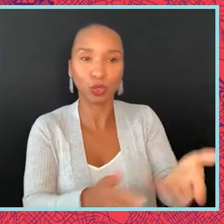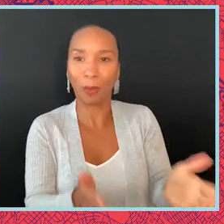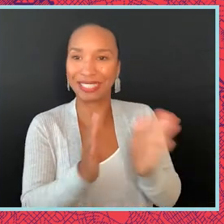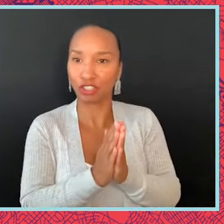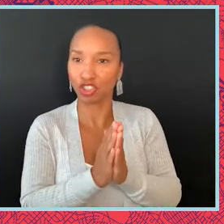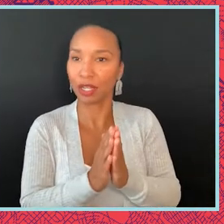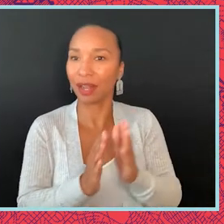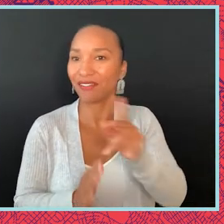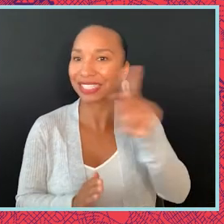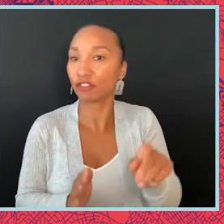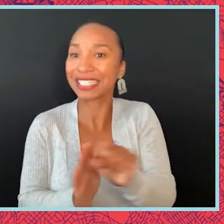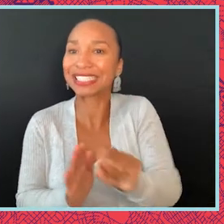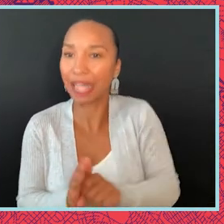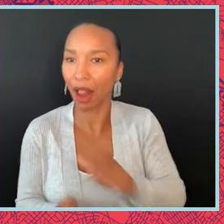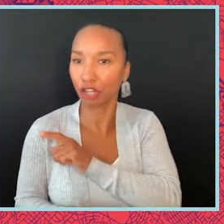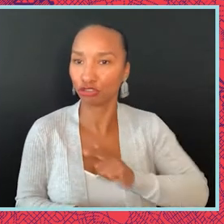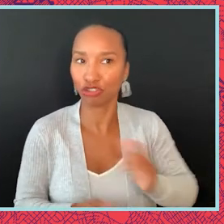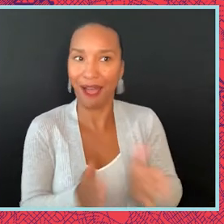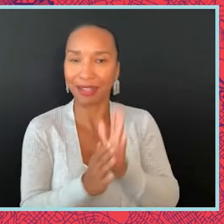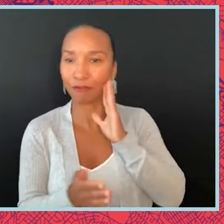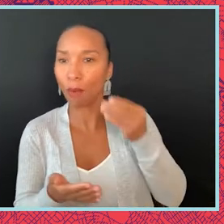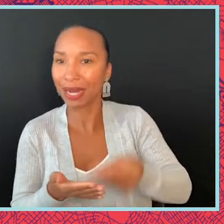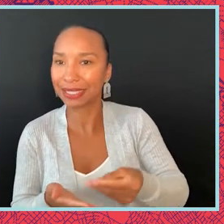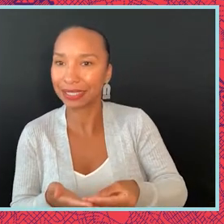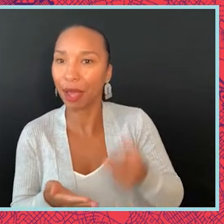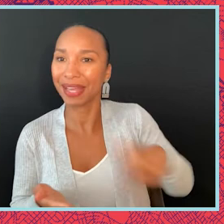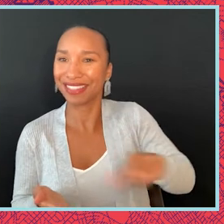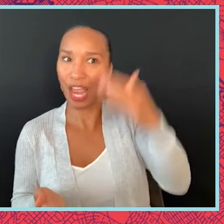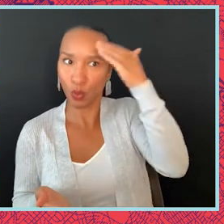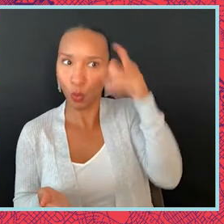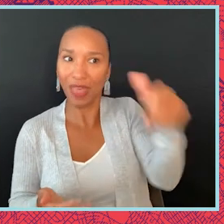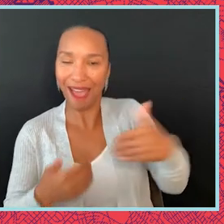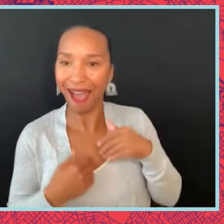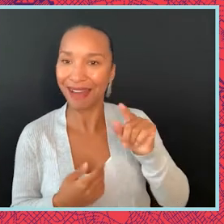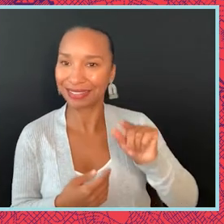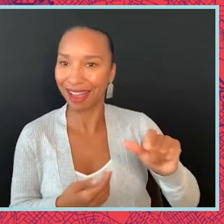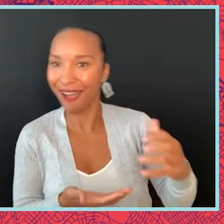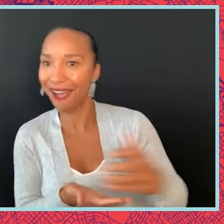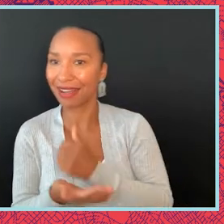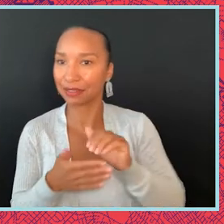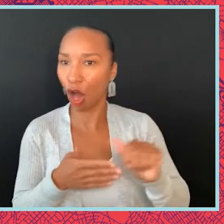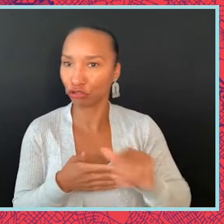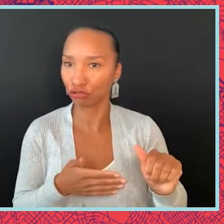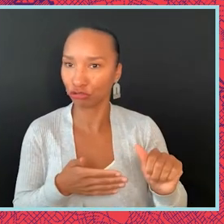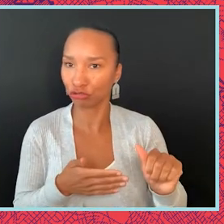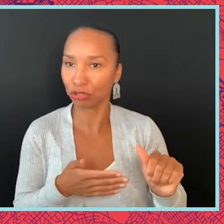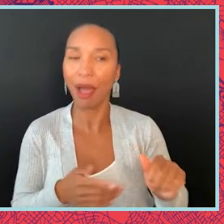go and petition the Philadelphia State Legislature for money, because they knew that they actually had tax